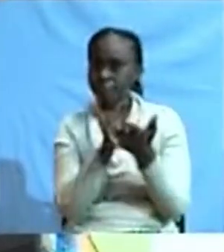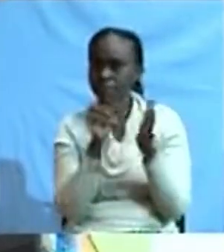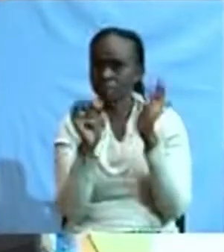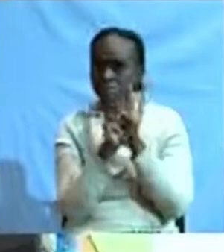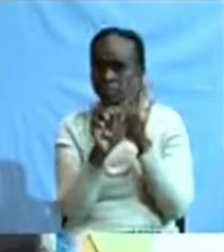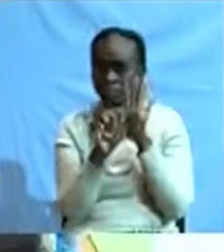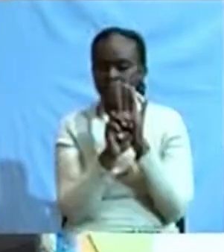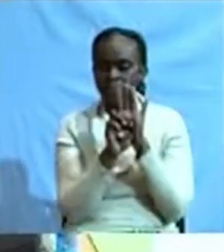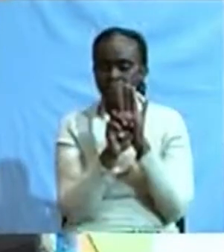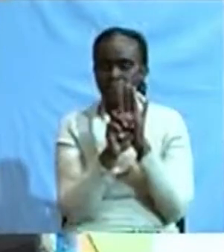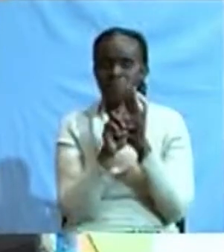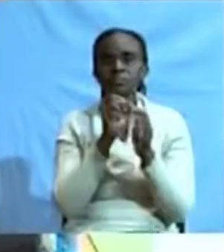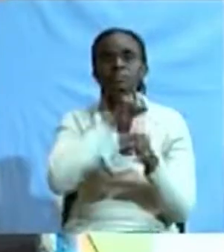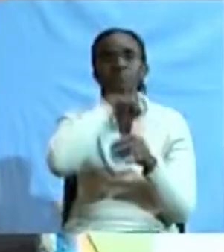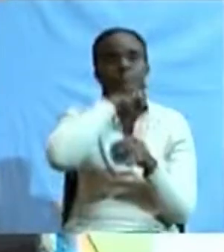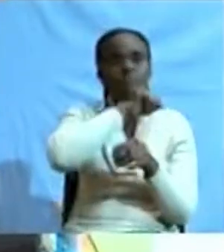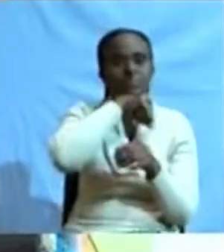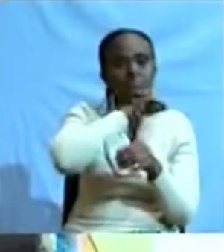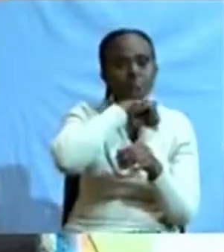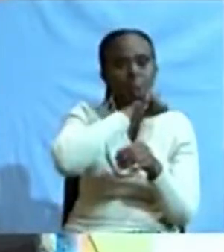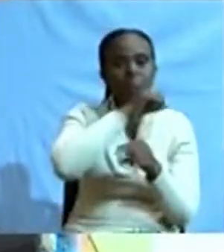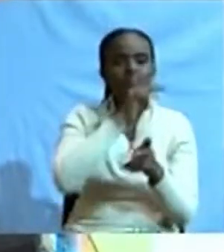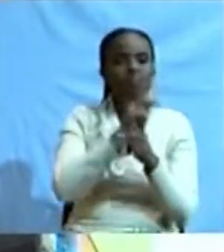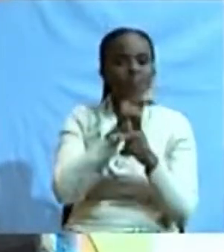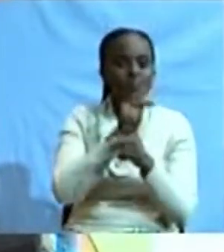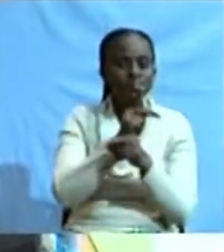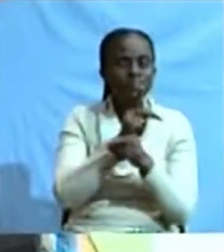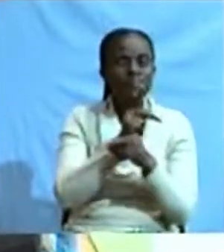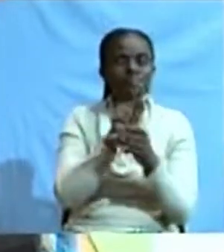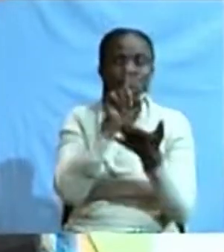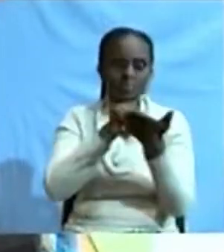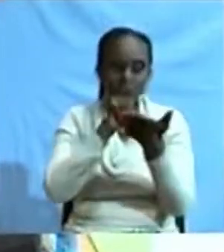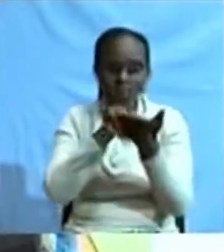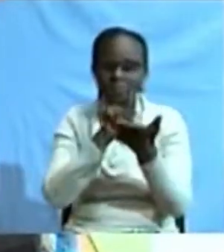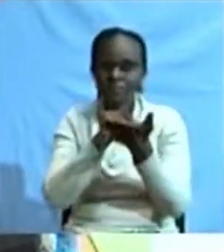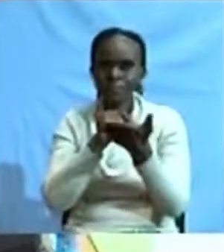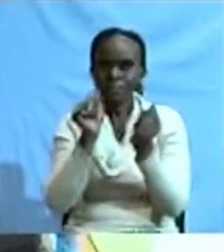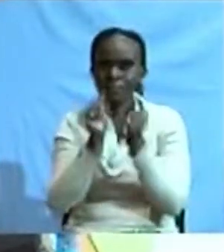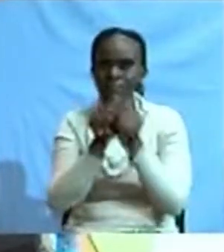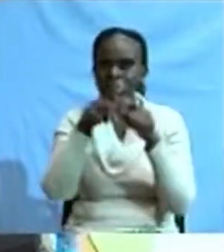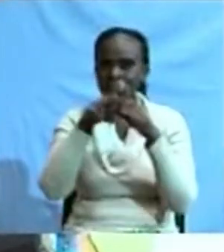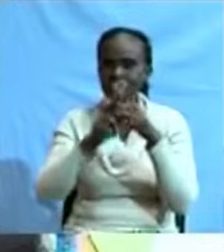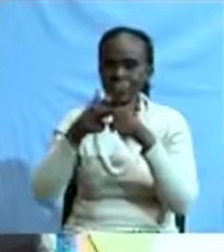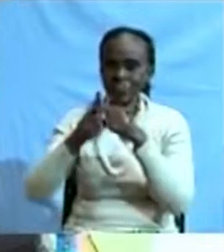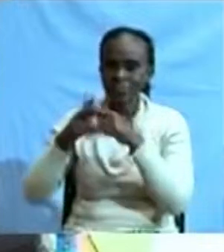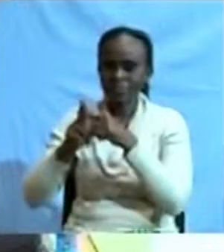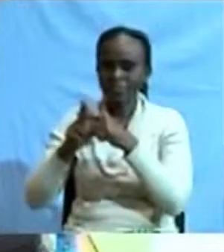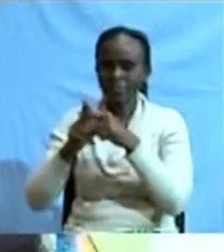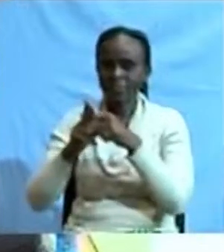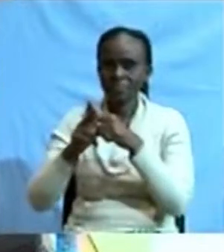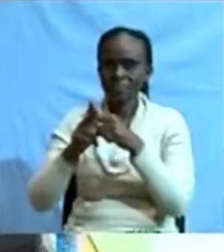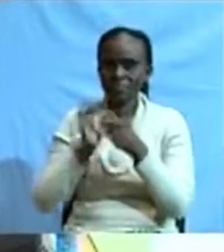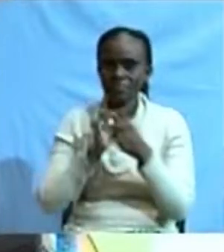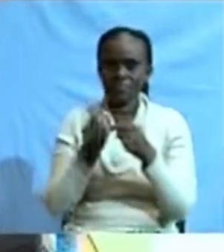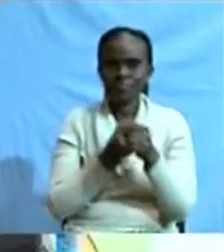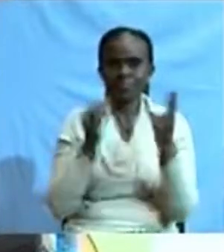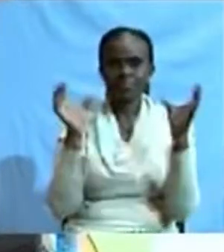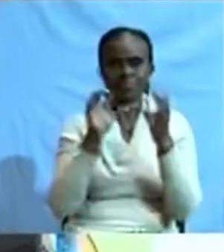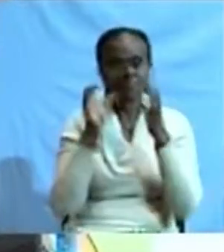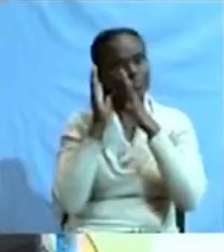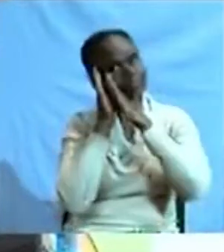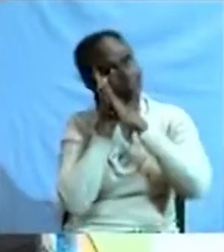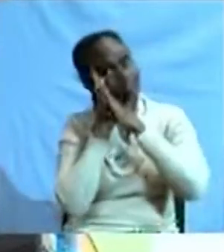as the piggery and poultry, as well as renovation of our council guest